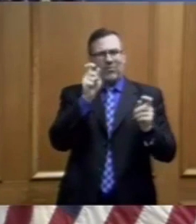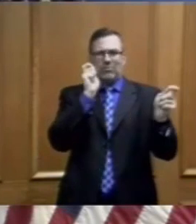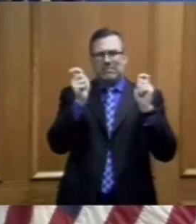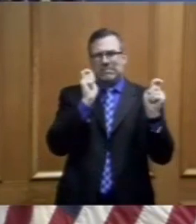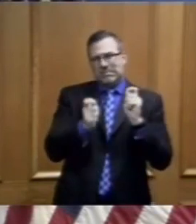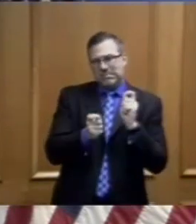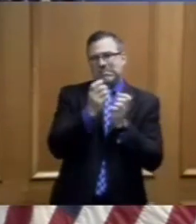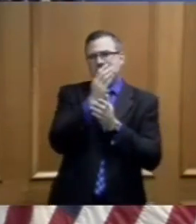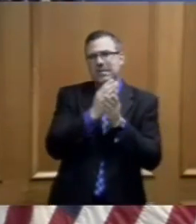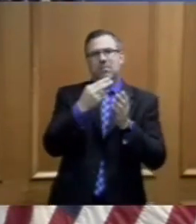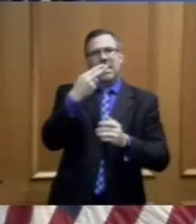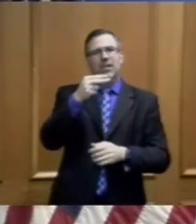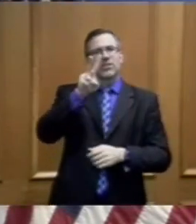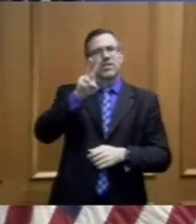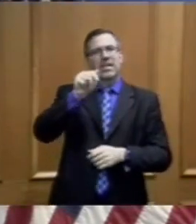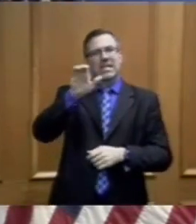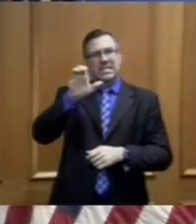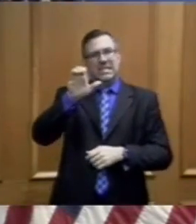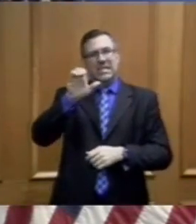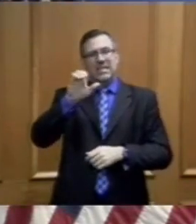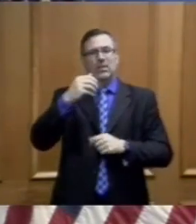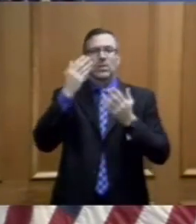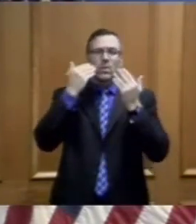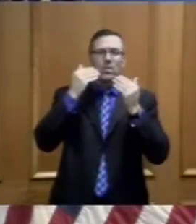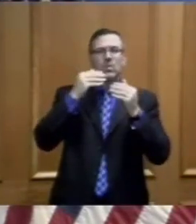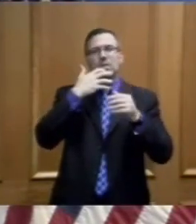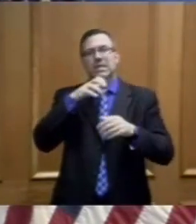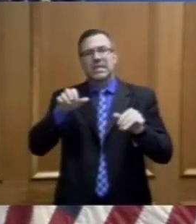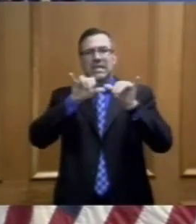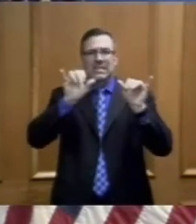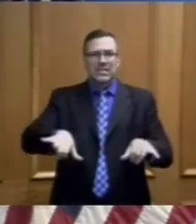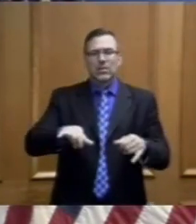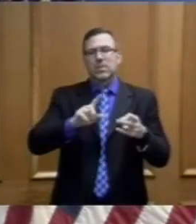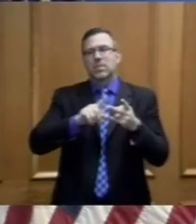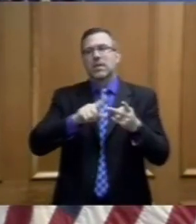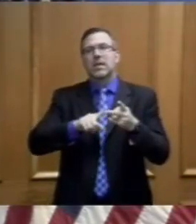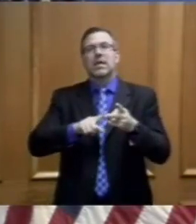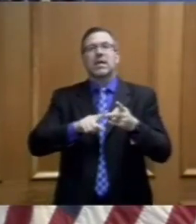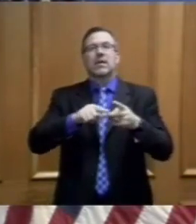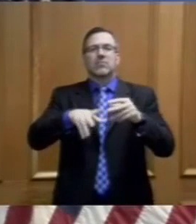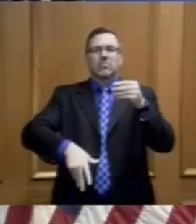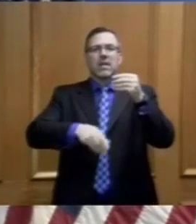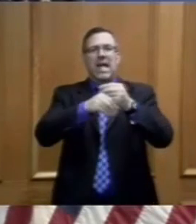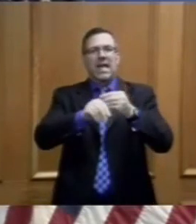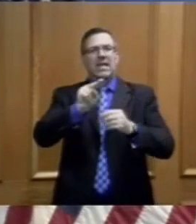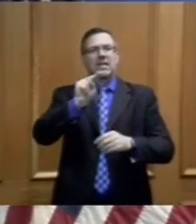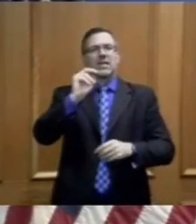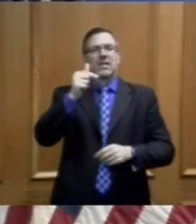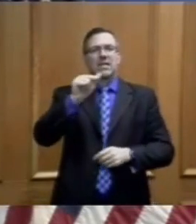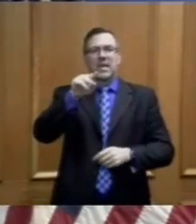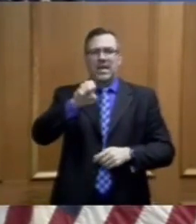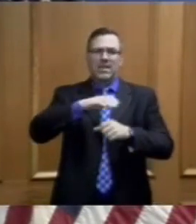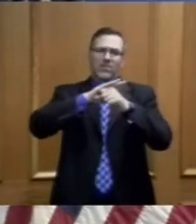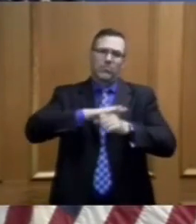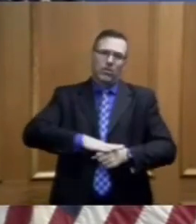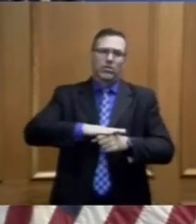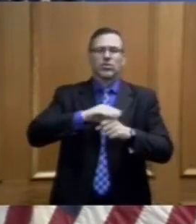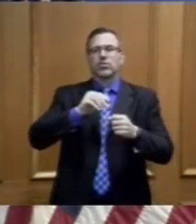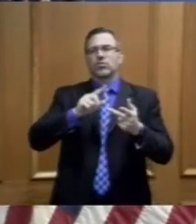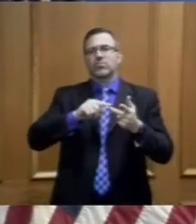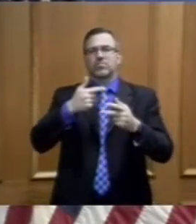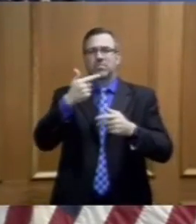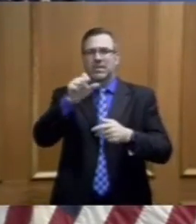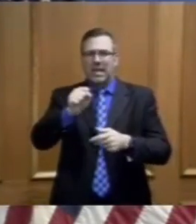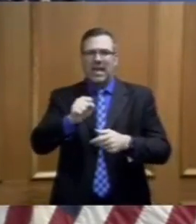the building's HVAC system to put exhibit halls under negative pressure, running piping for oxygen gas, modifying utility